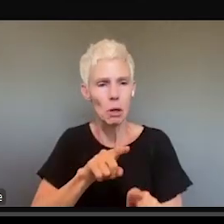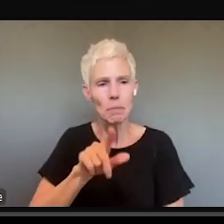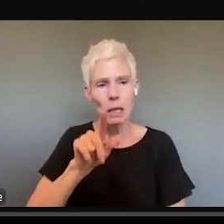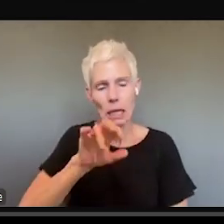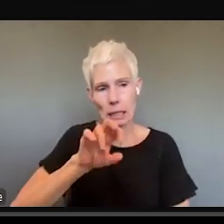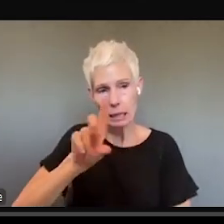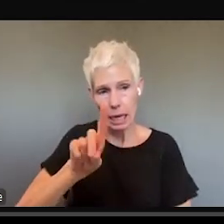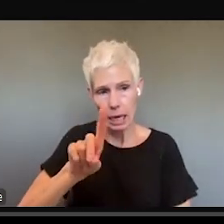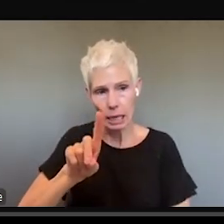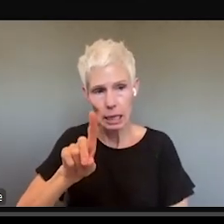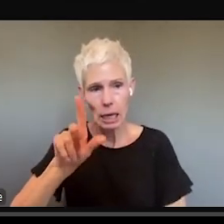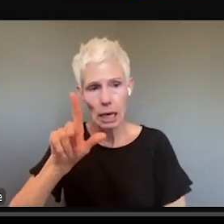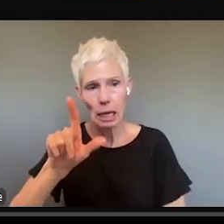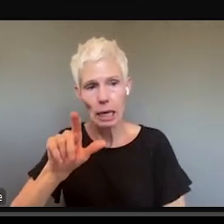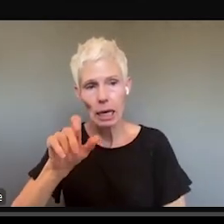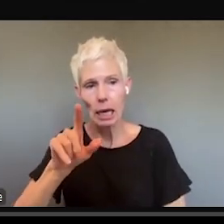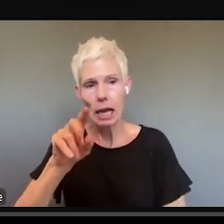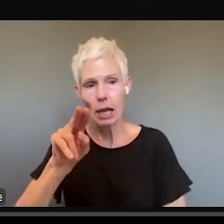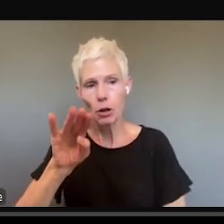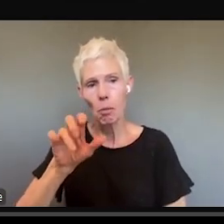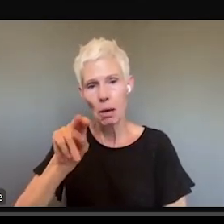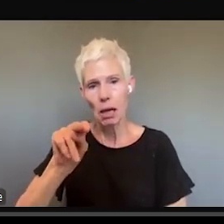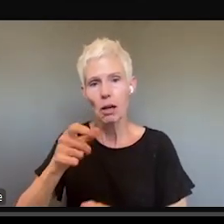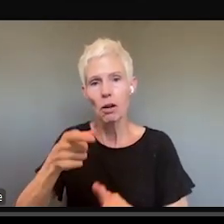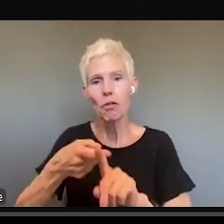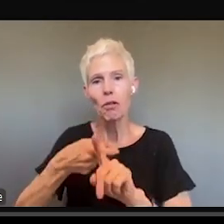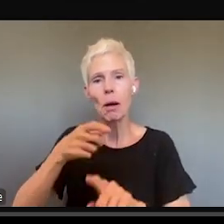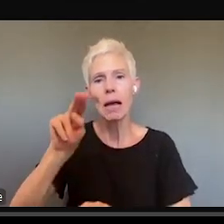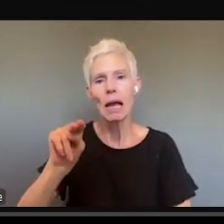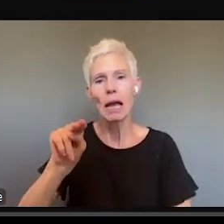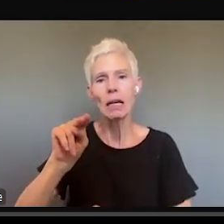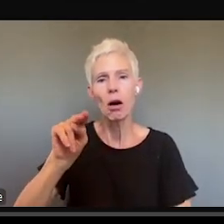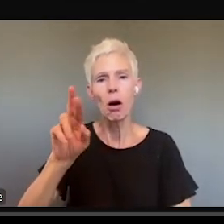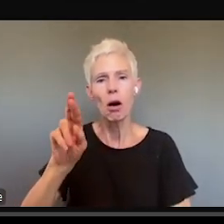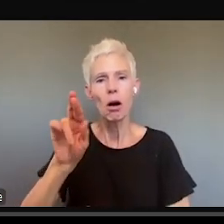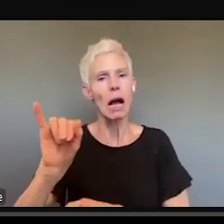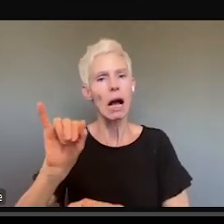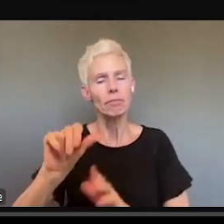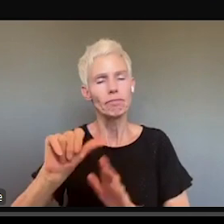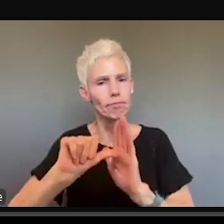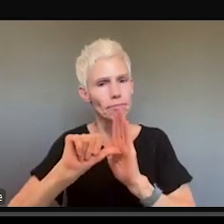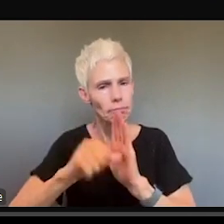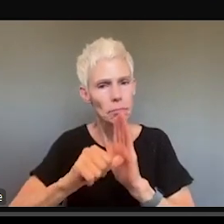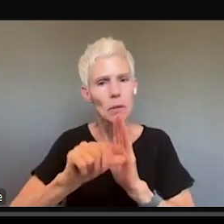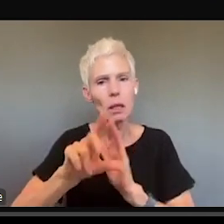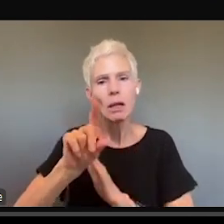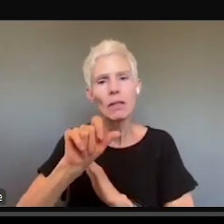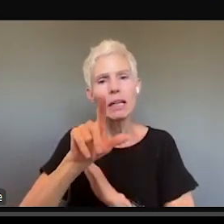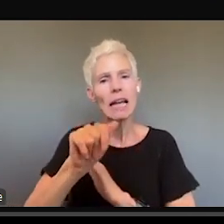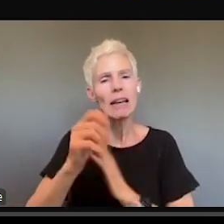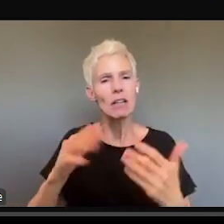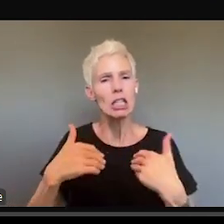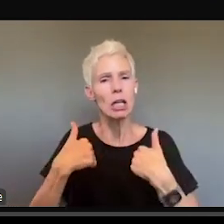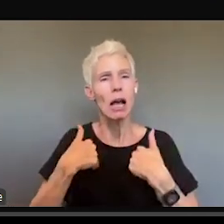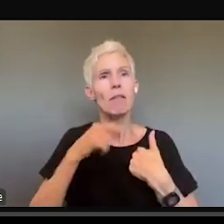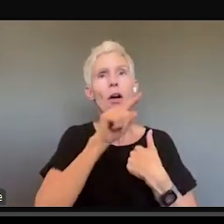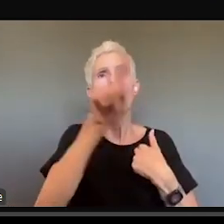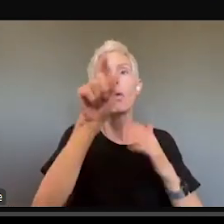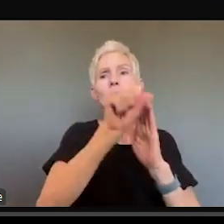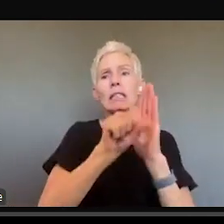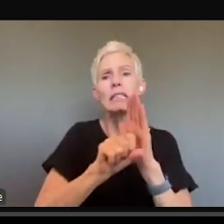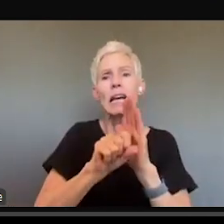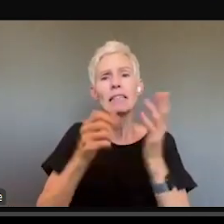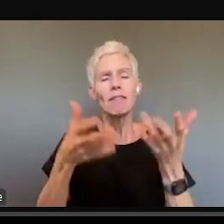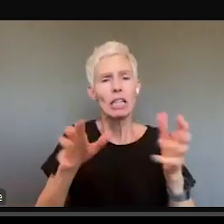Letterman from NRI really is emphasizing the data that we have that states have done in terms